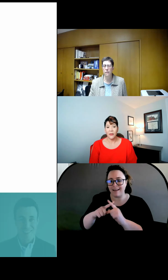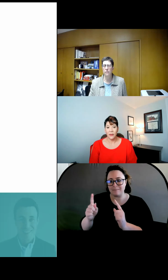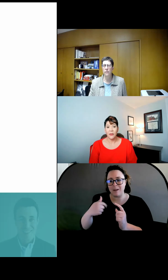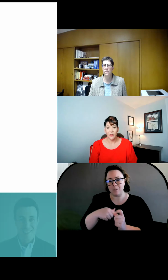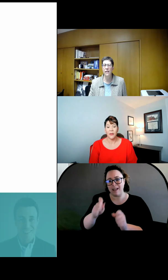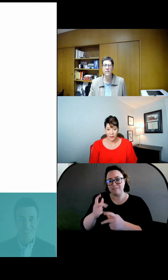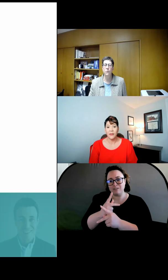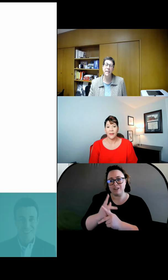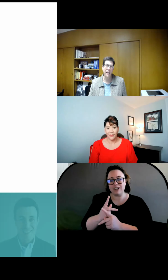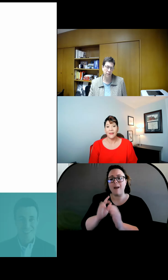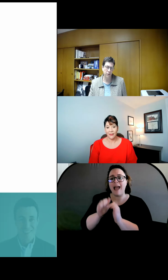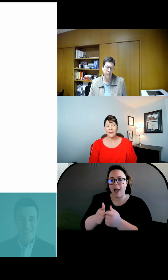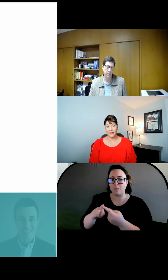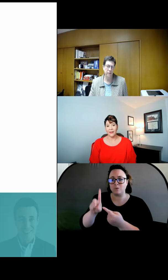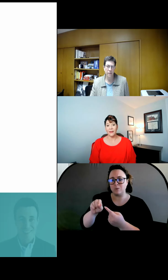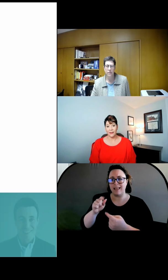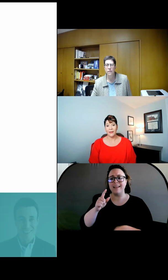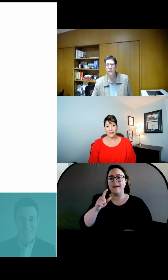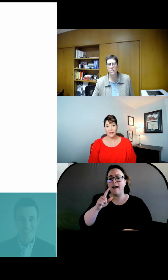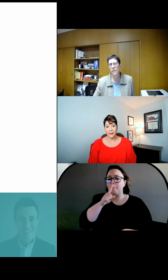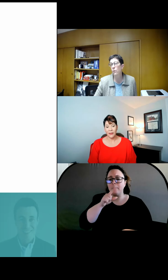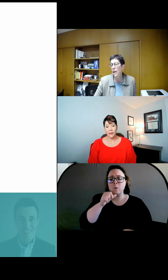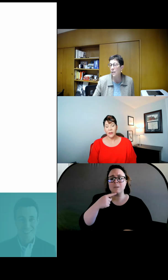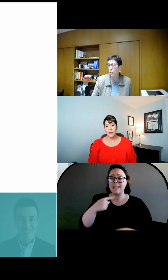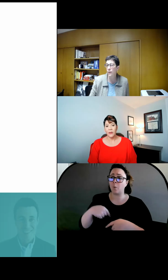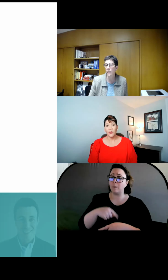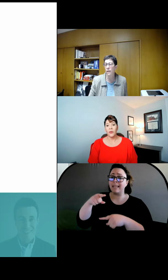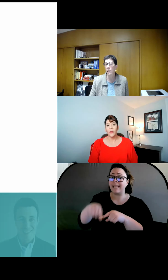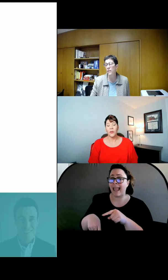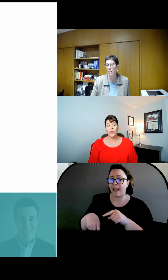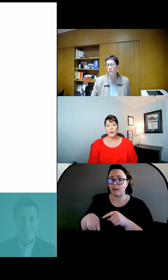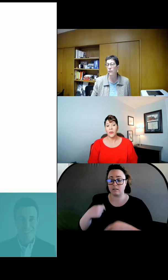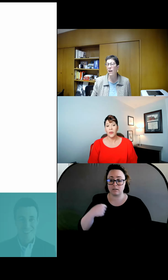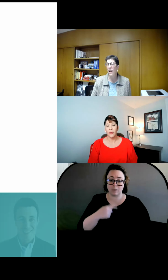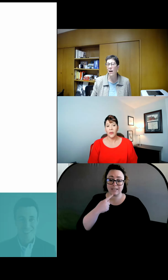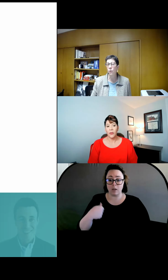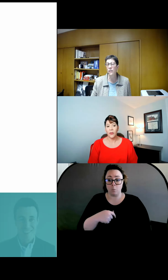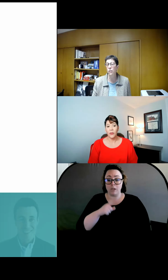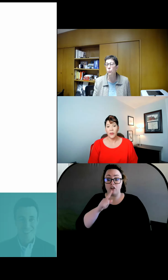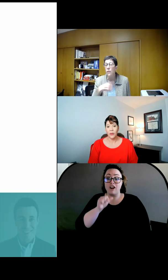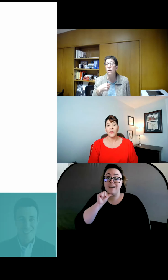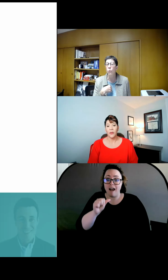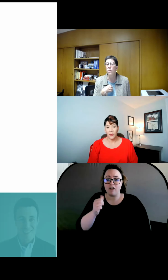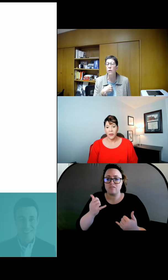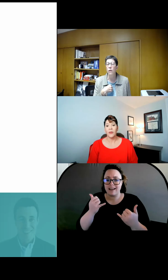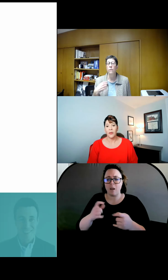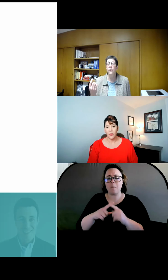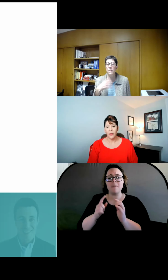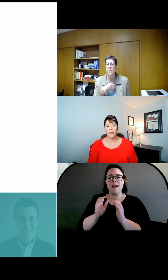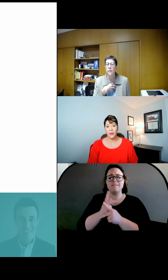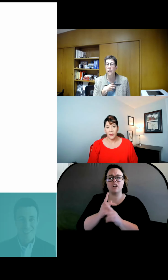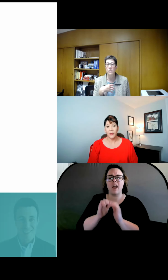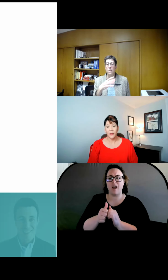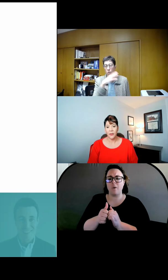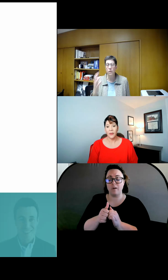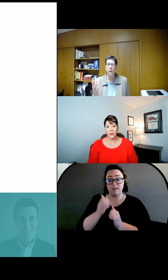do it. Let's not say we can't do it. Mm-hmm. Let's just say we're not doing it and we need to figure out how, because it's really important for us to